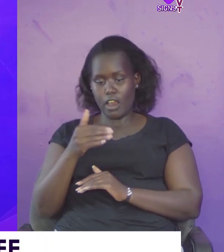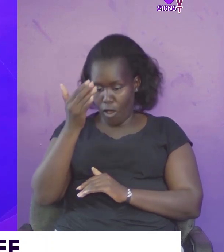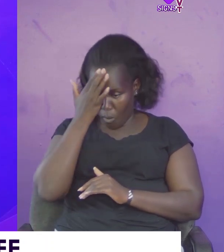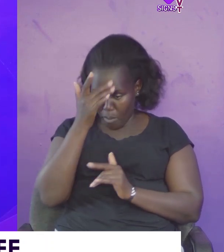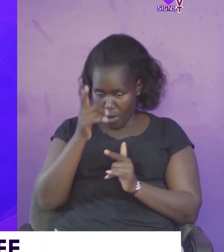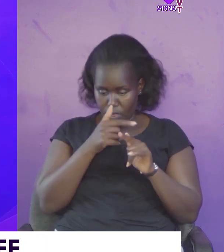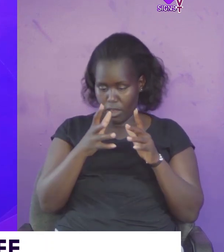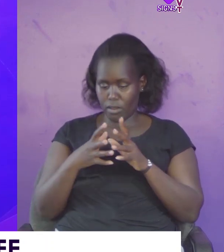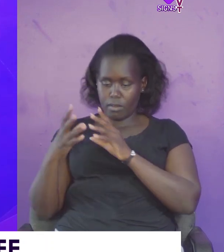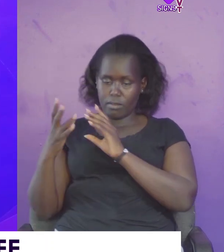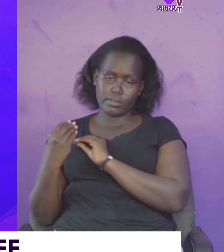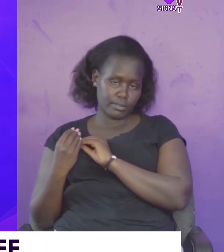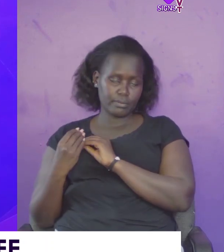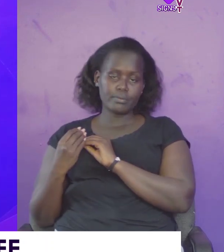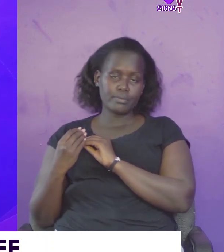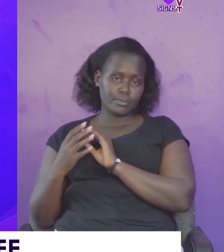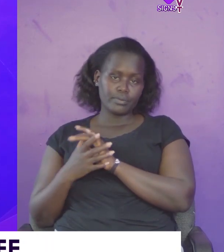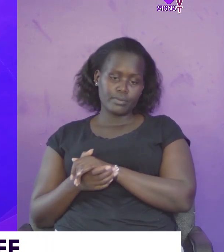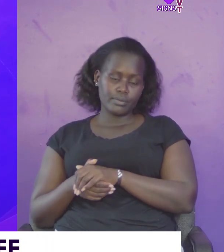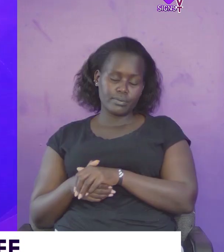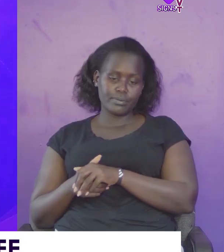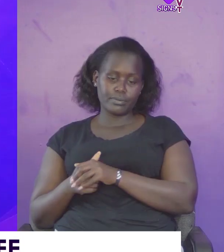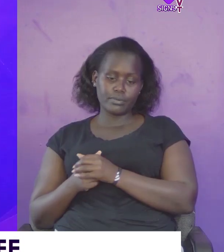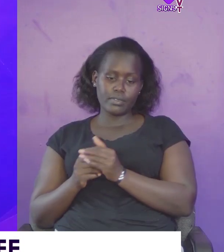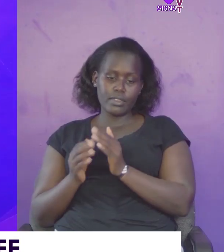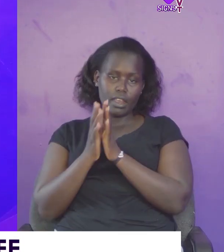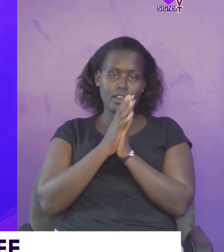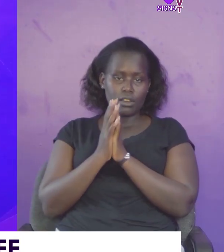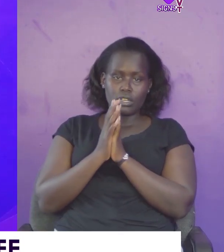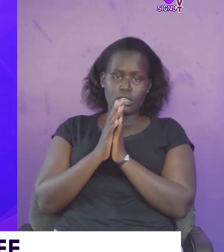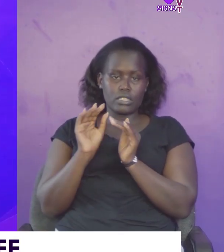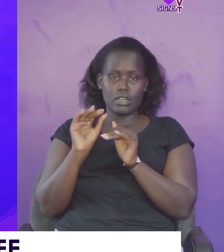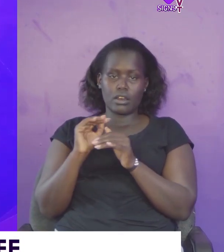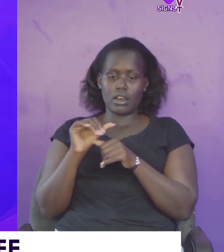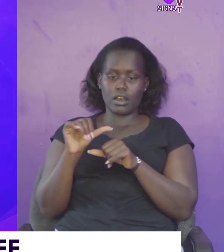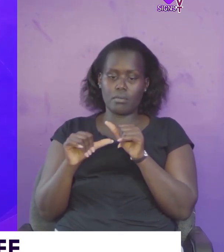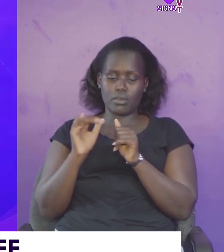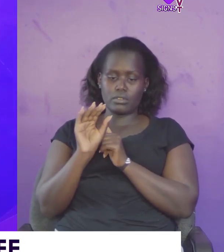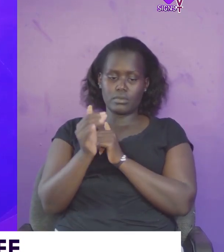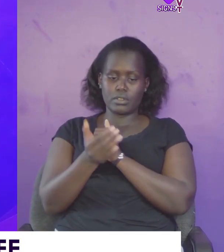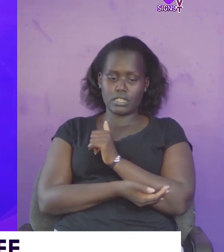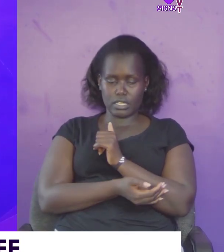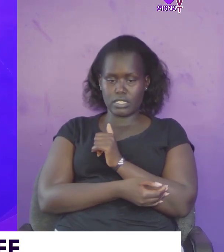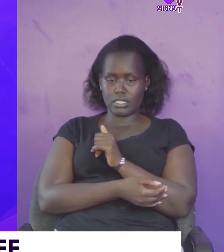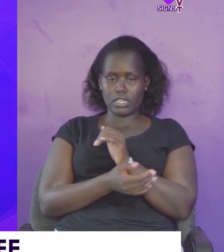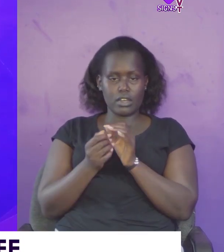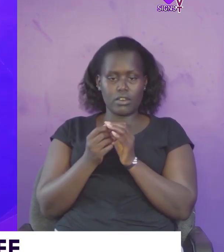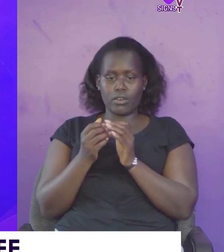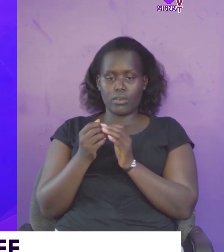wanawaachia. Of course, there were stories of pregnancies and all that after that. I don't know if you are for this